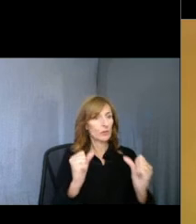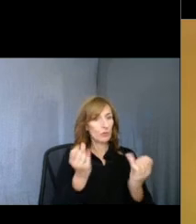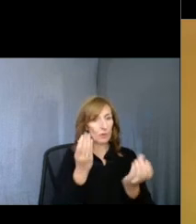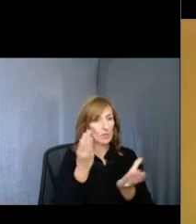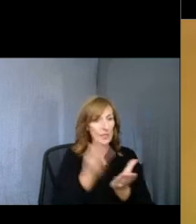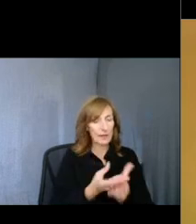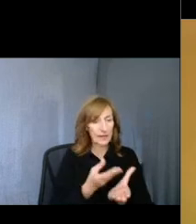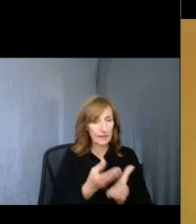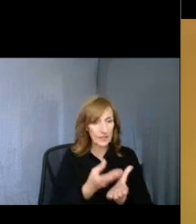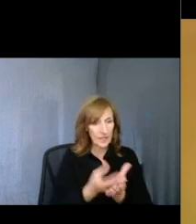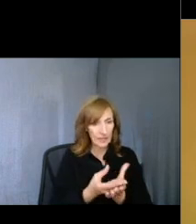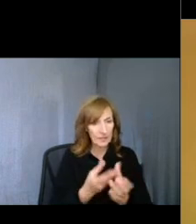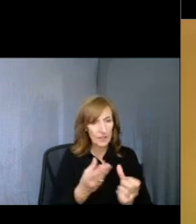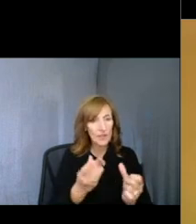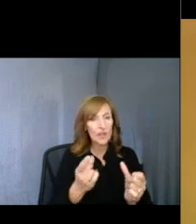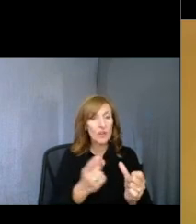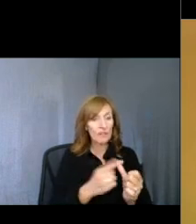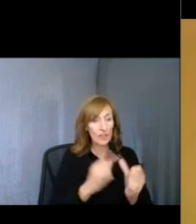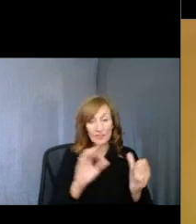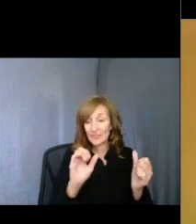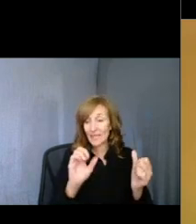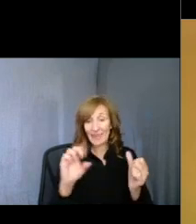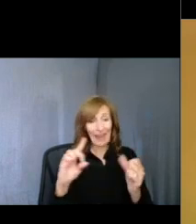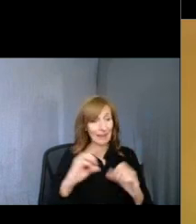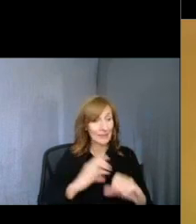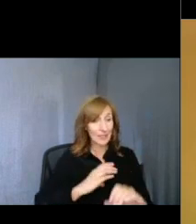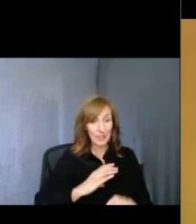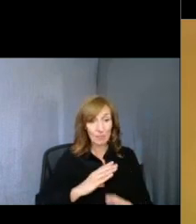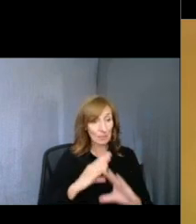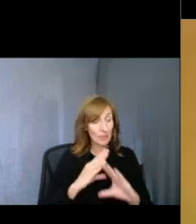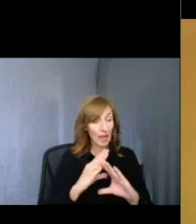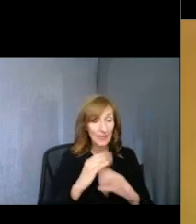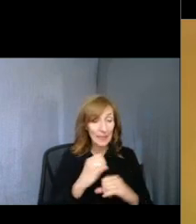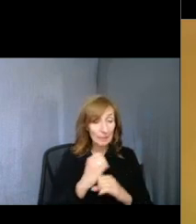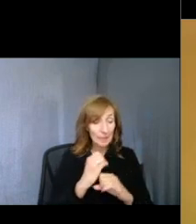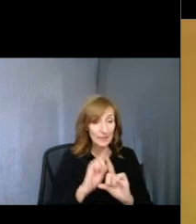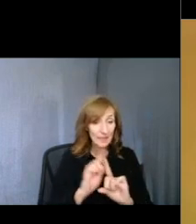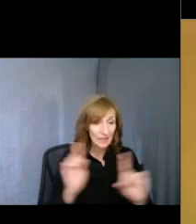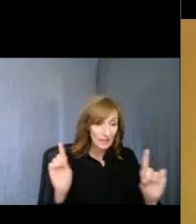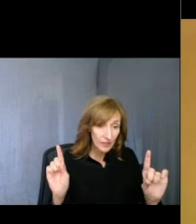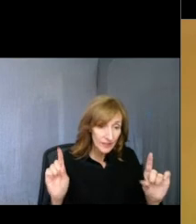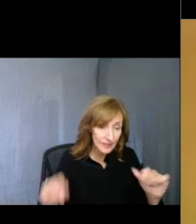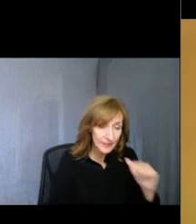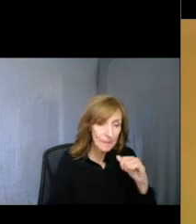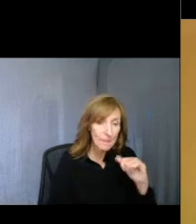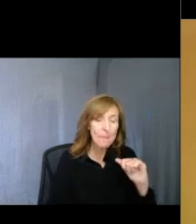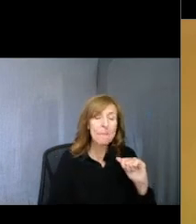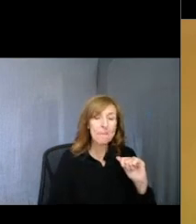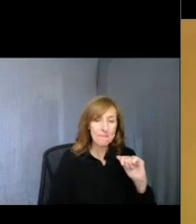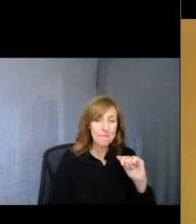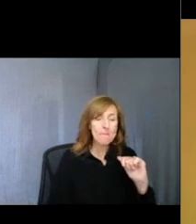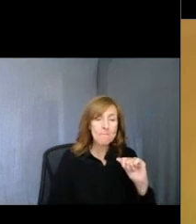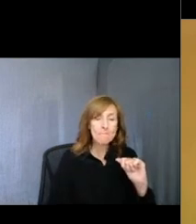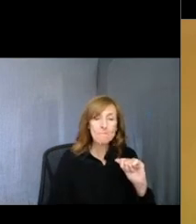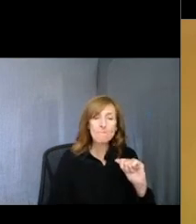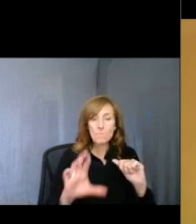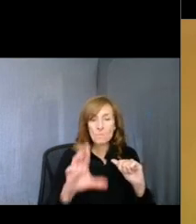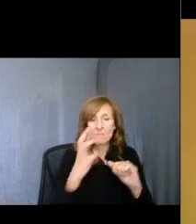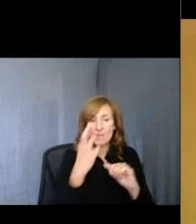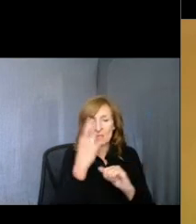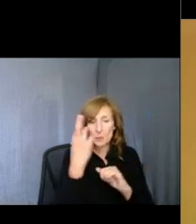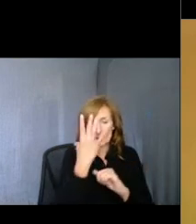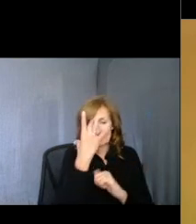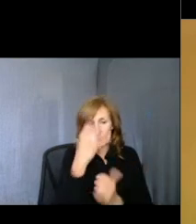the acid blockade really makes any difference in cats with chronic kidney disease. And the reasoning behind all of that